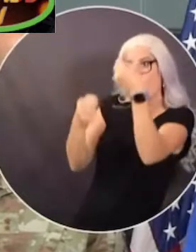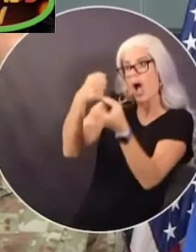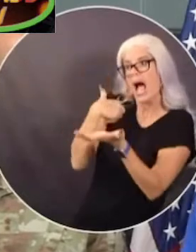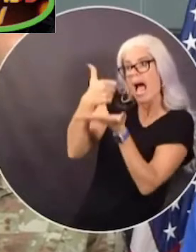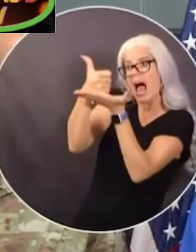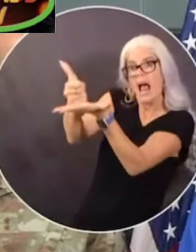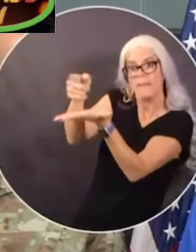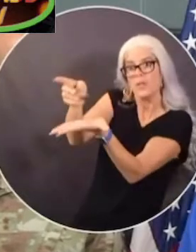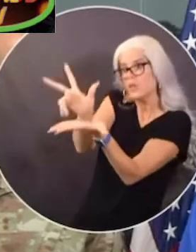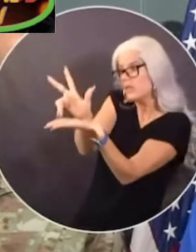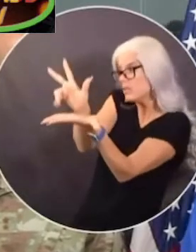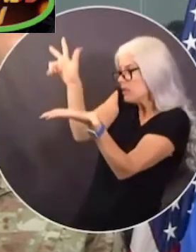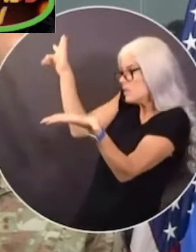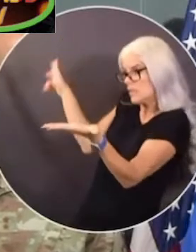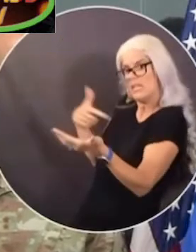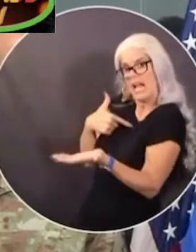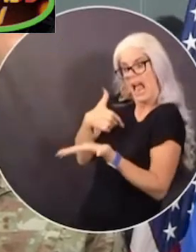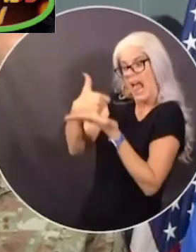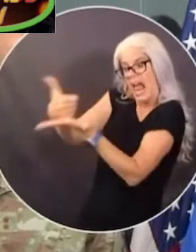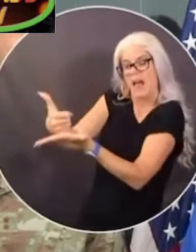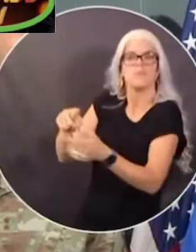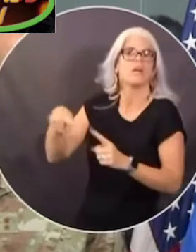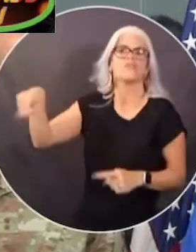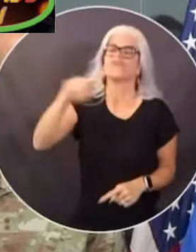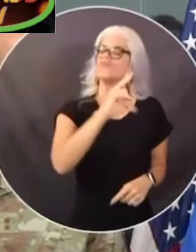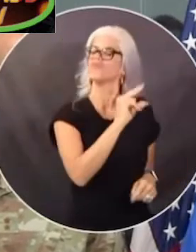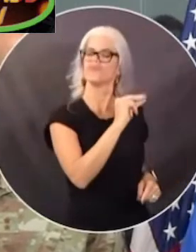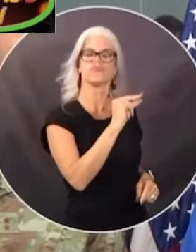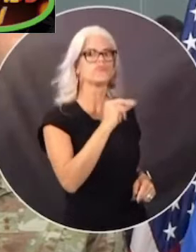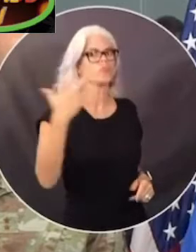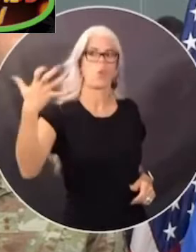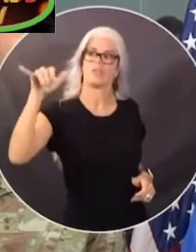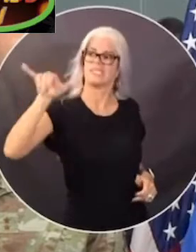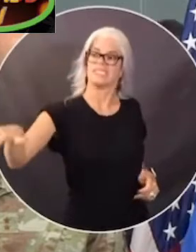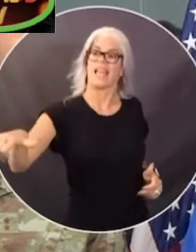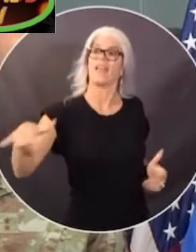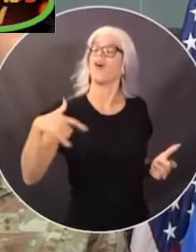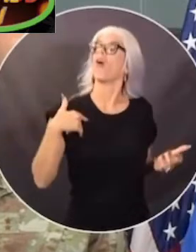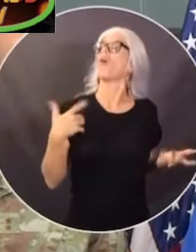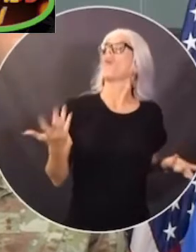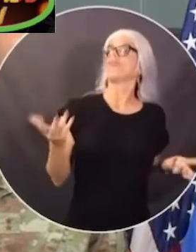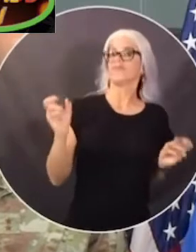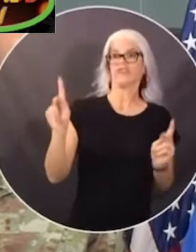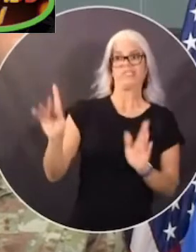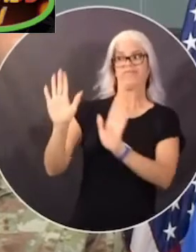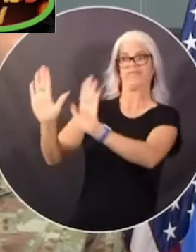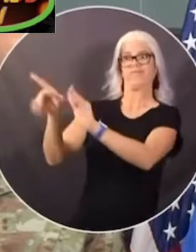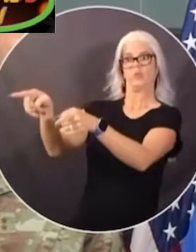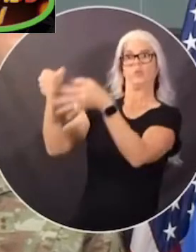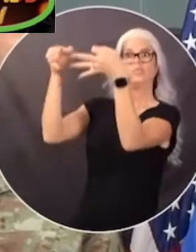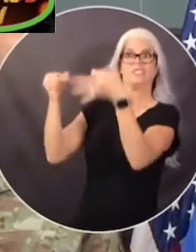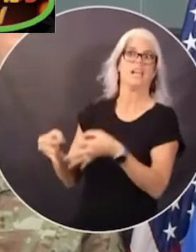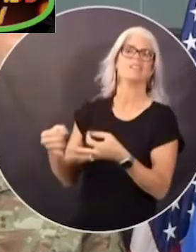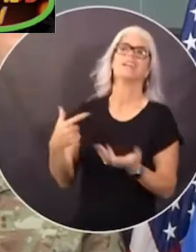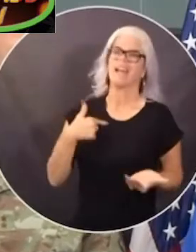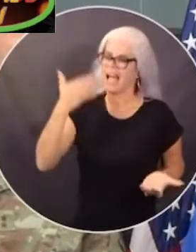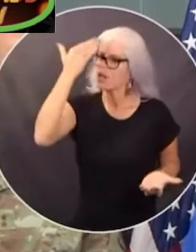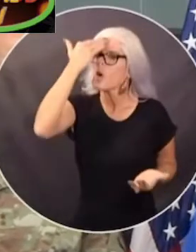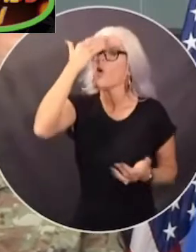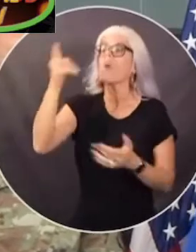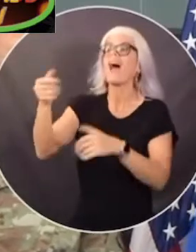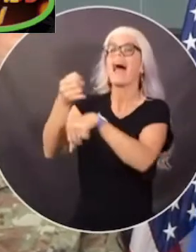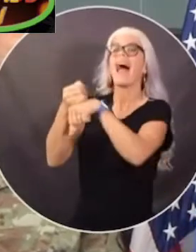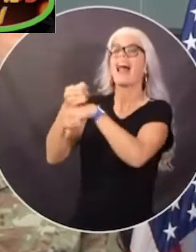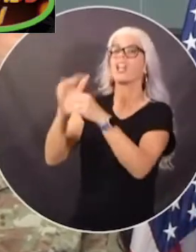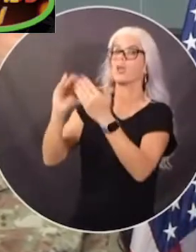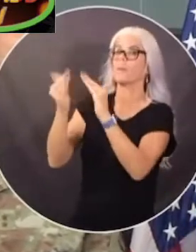they wanted to stay and shelter in place. And so I know a lot of those barrier island communities, the county's